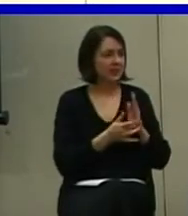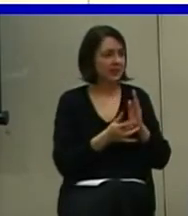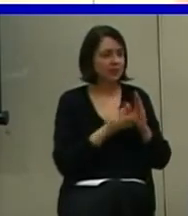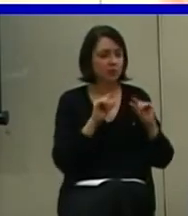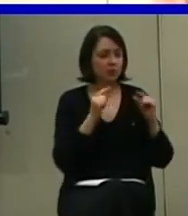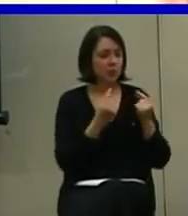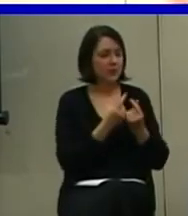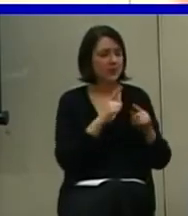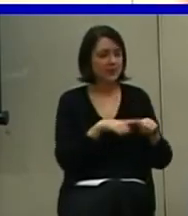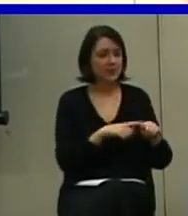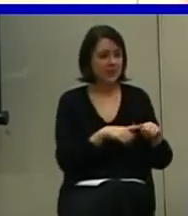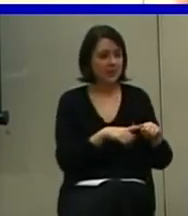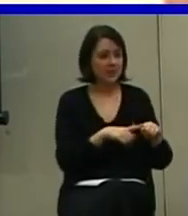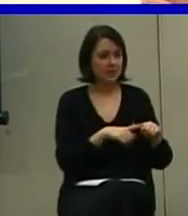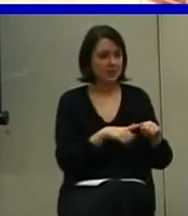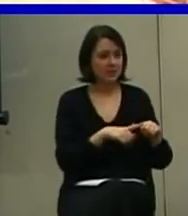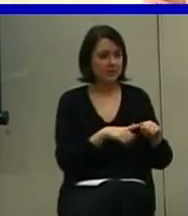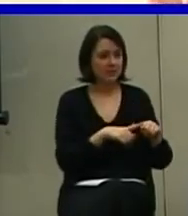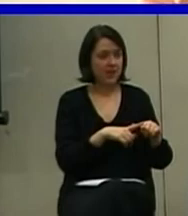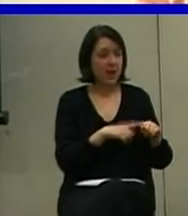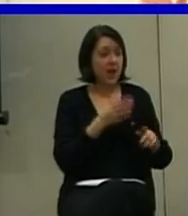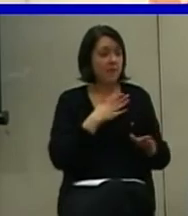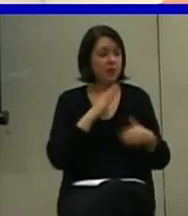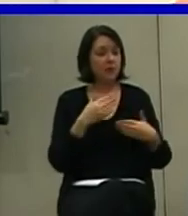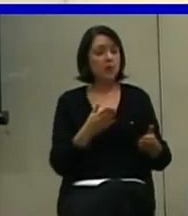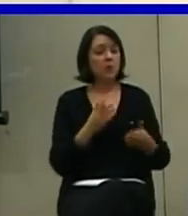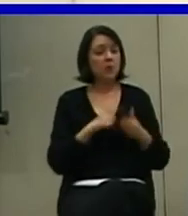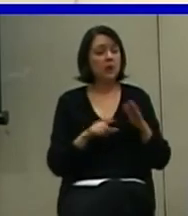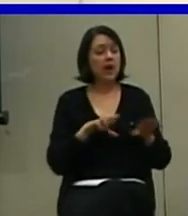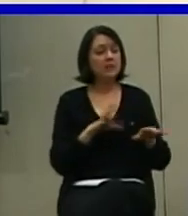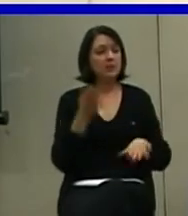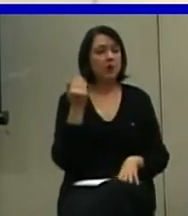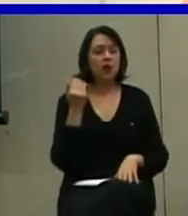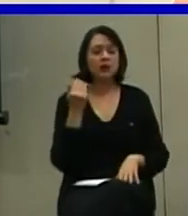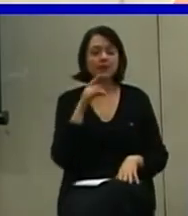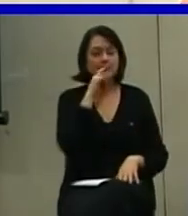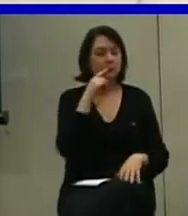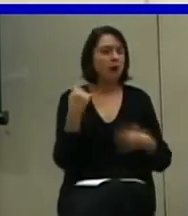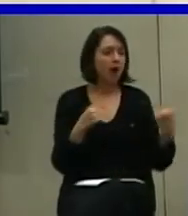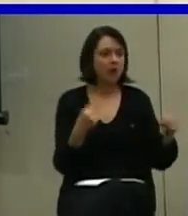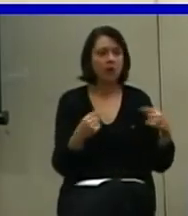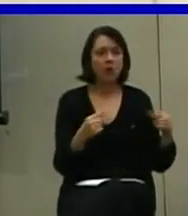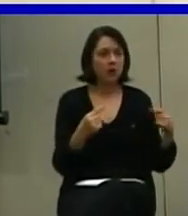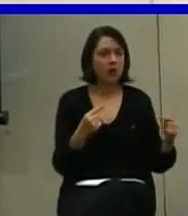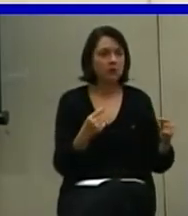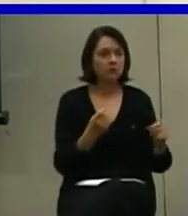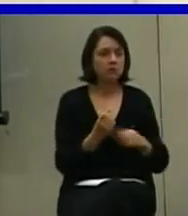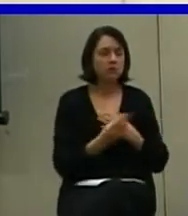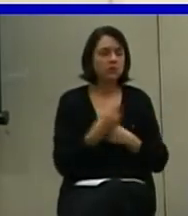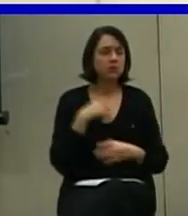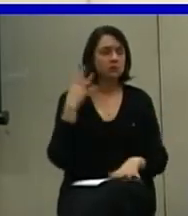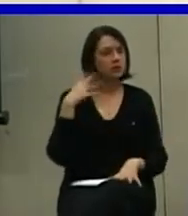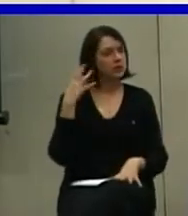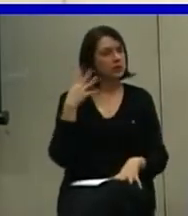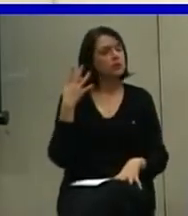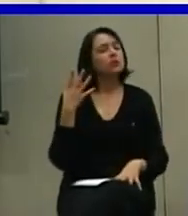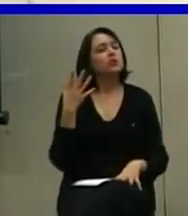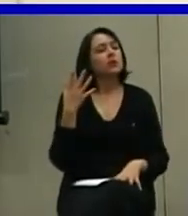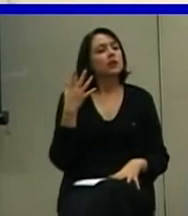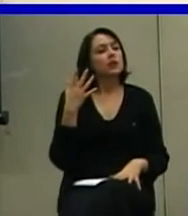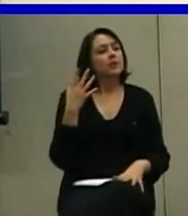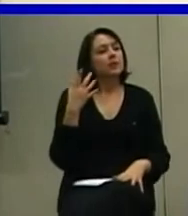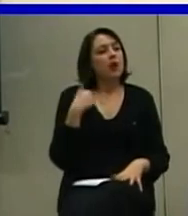It can backfire. In my room, what I used to do is kids would argue constantly and drove me nuts when I was working in